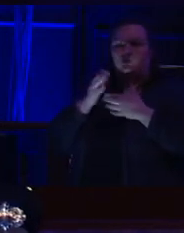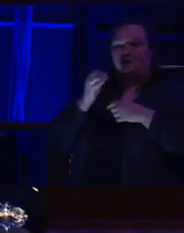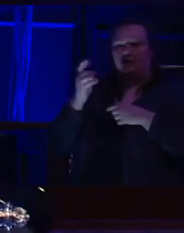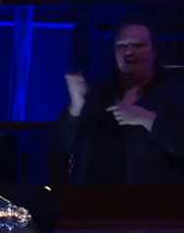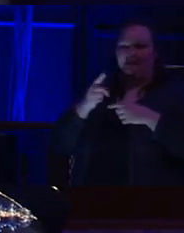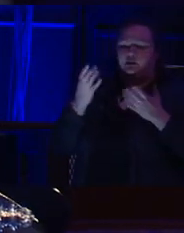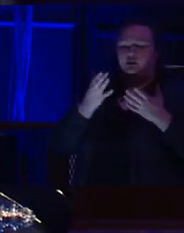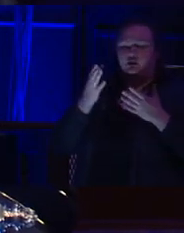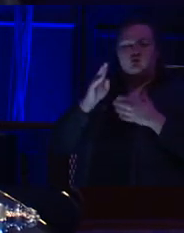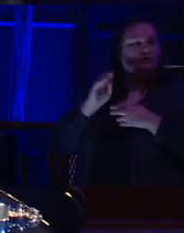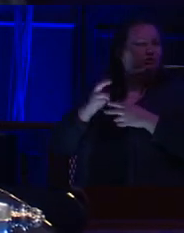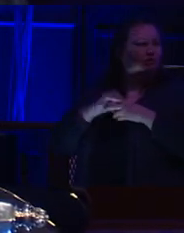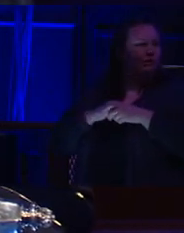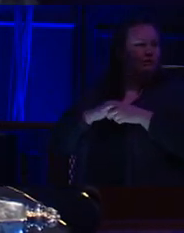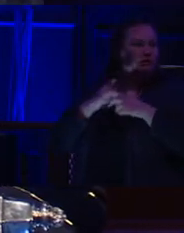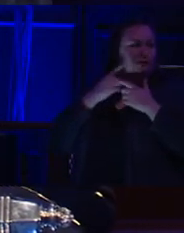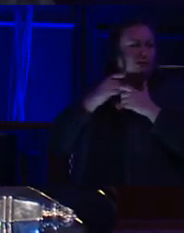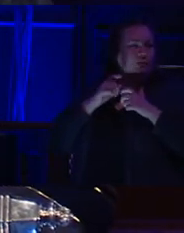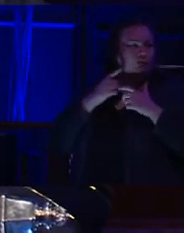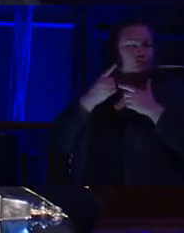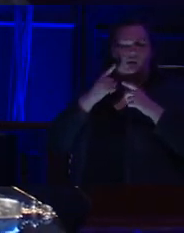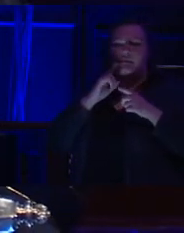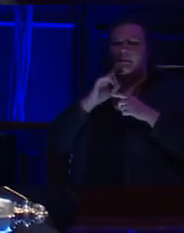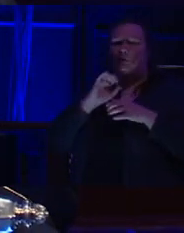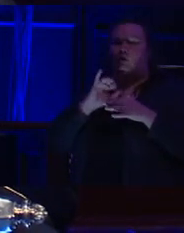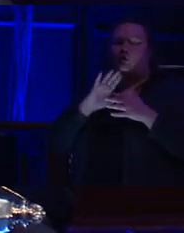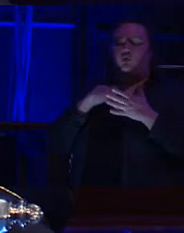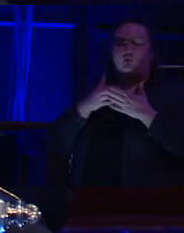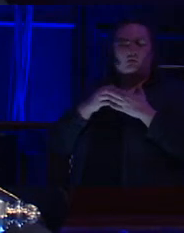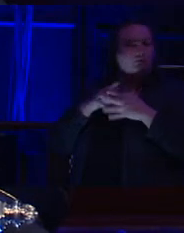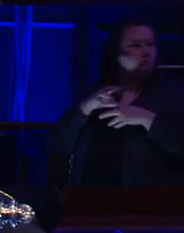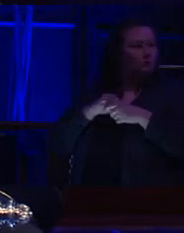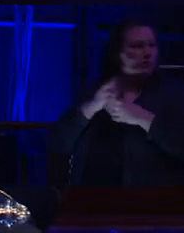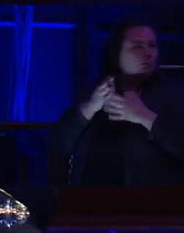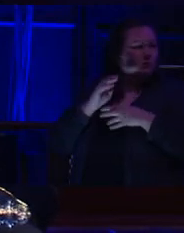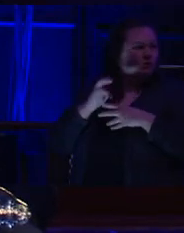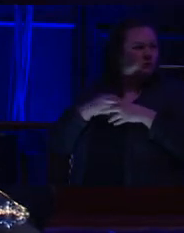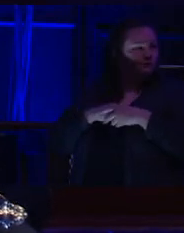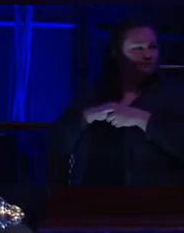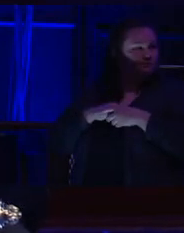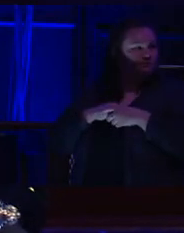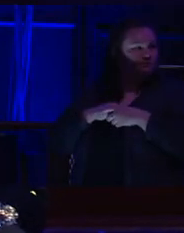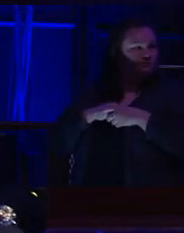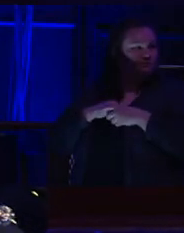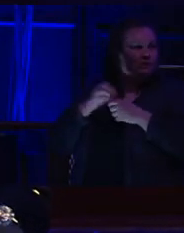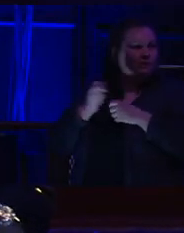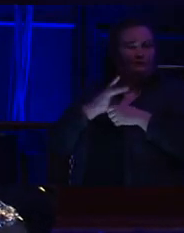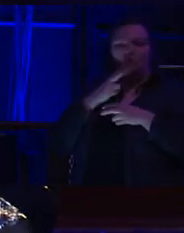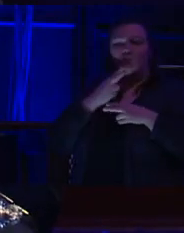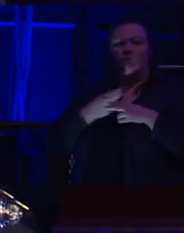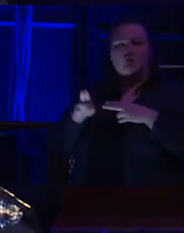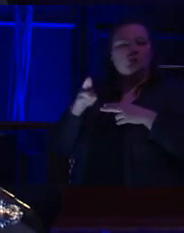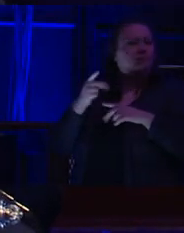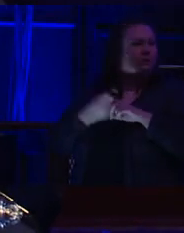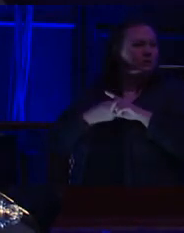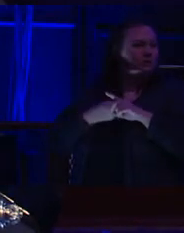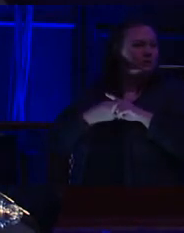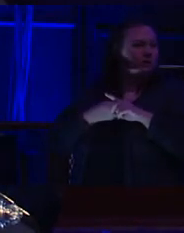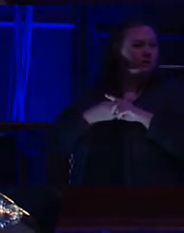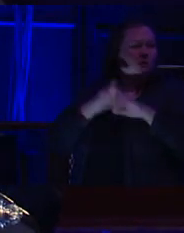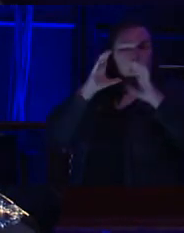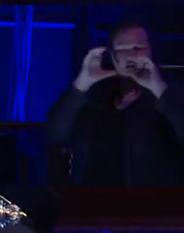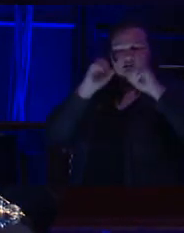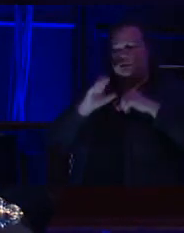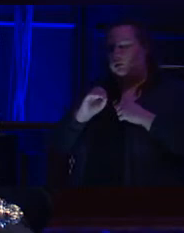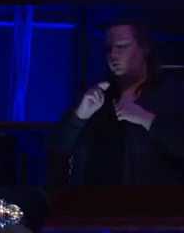Michigan, an institution that we all deeply love and care about. In just a few short months, President Ono has